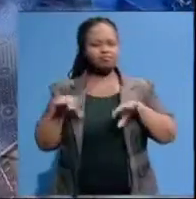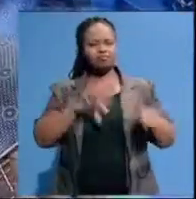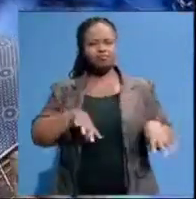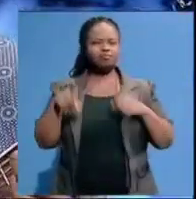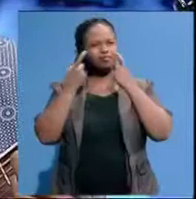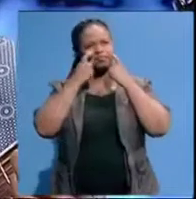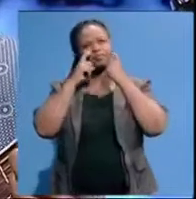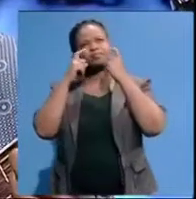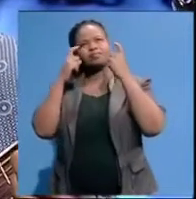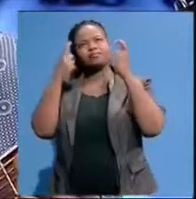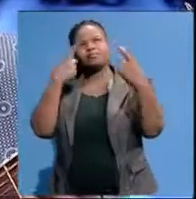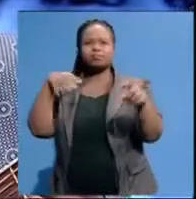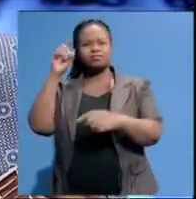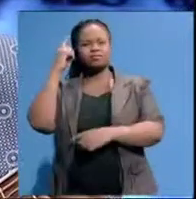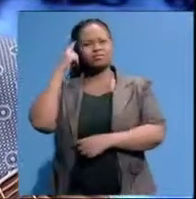wecinga